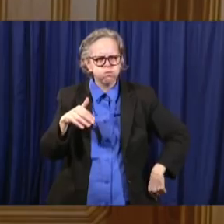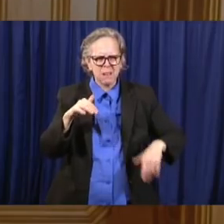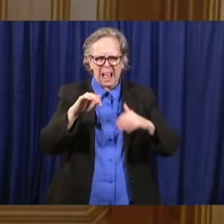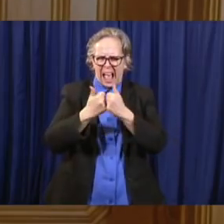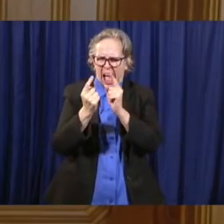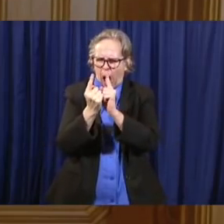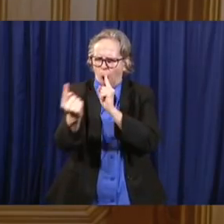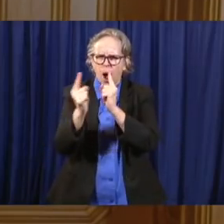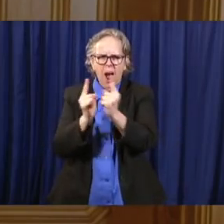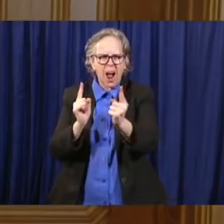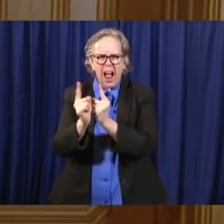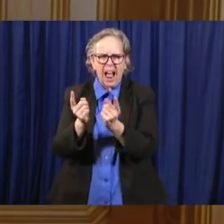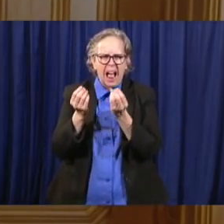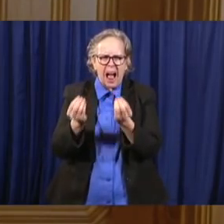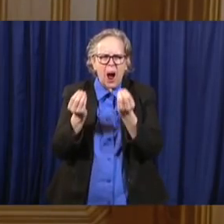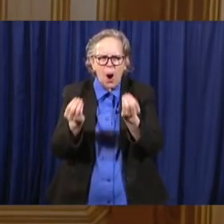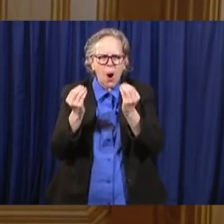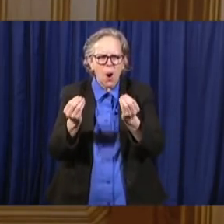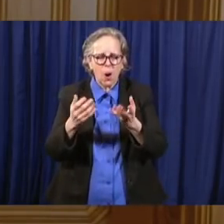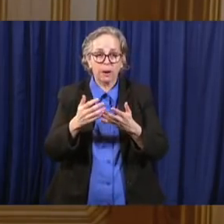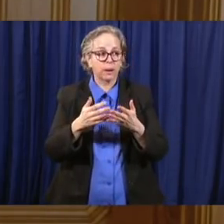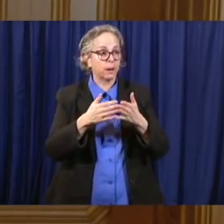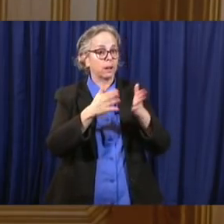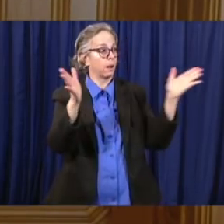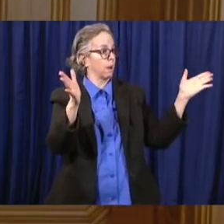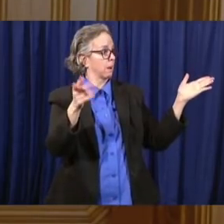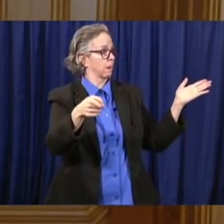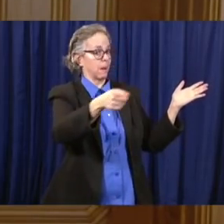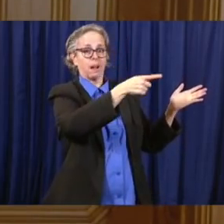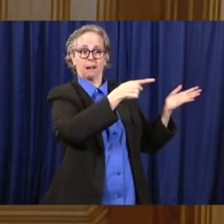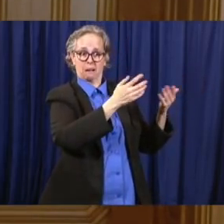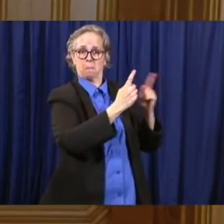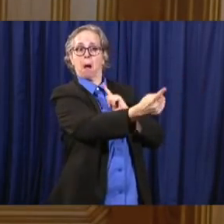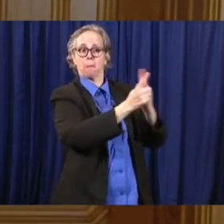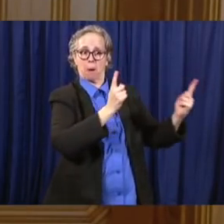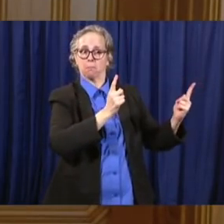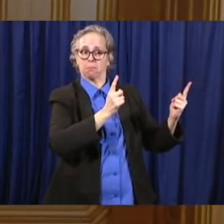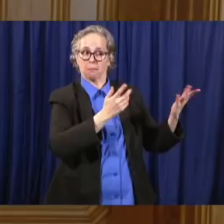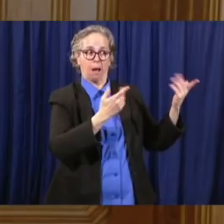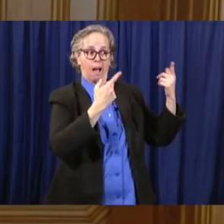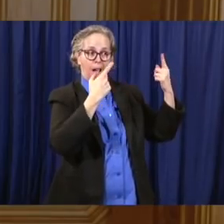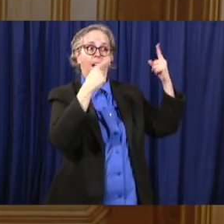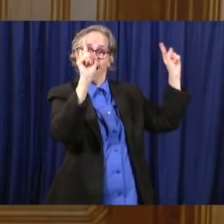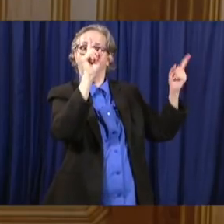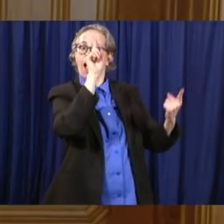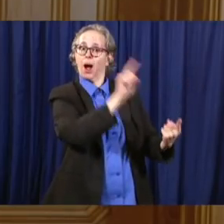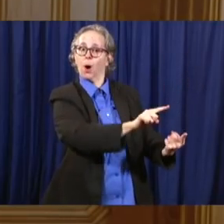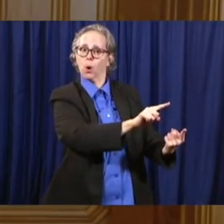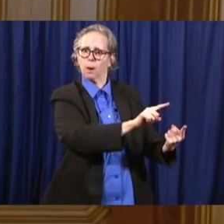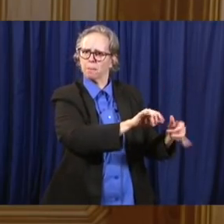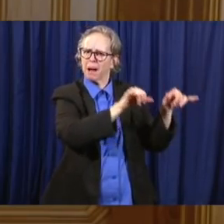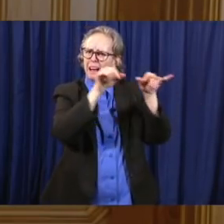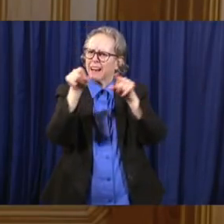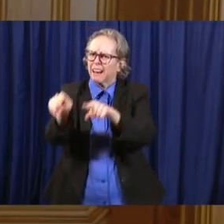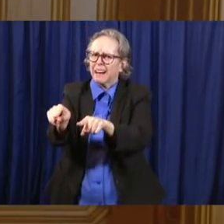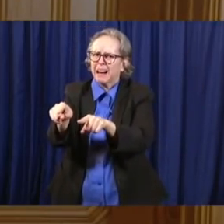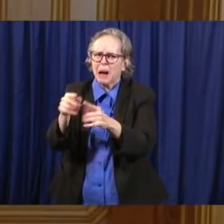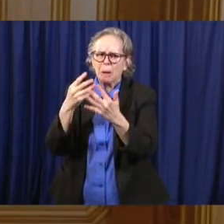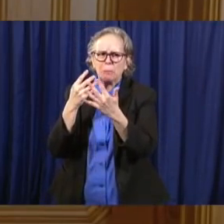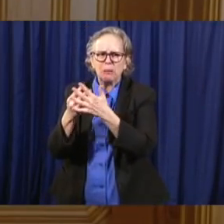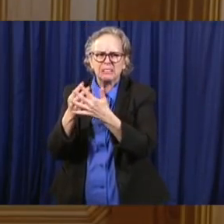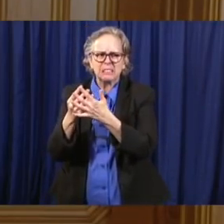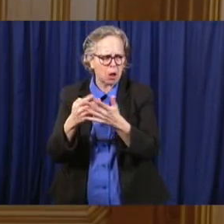general population, as you know, is helping us flatten the curve. You all have done a great